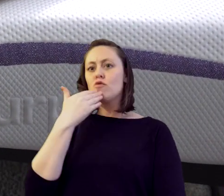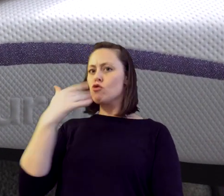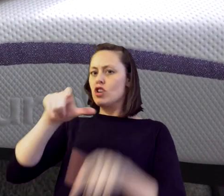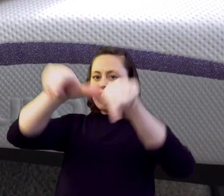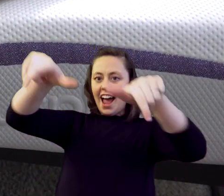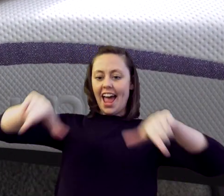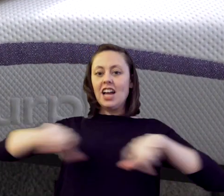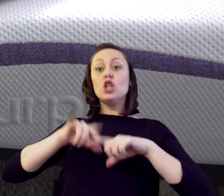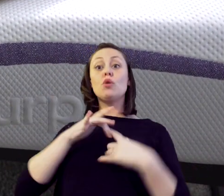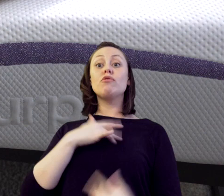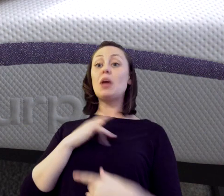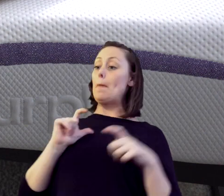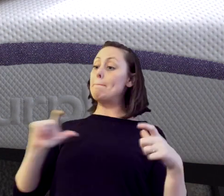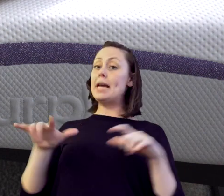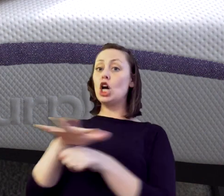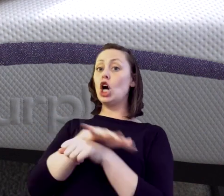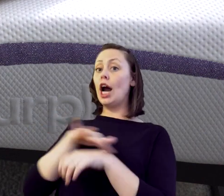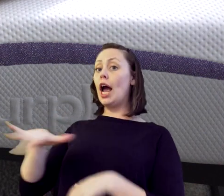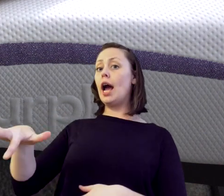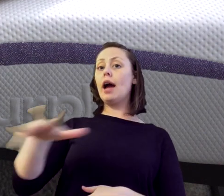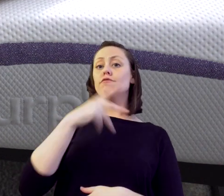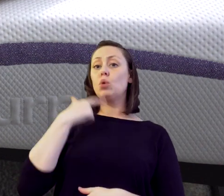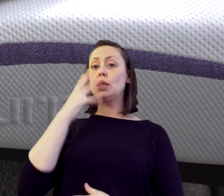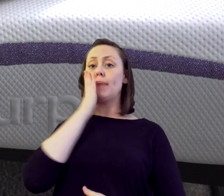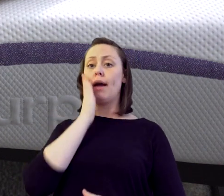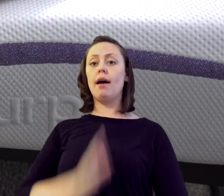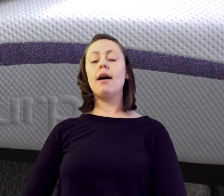support, you're going to feel a larger surface area of the bed.